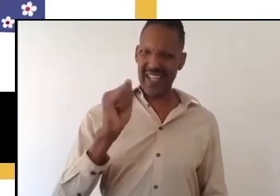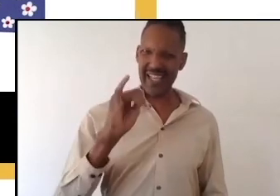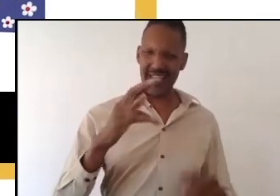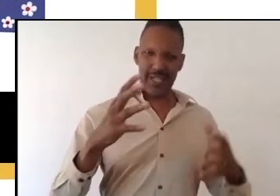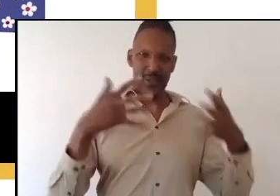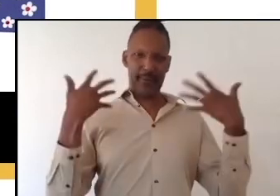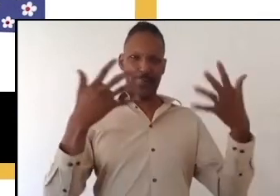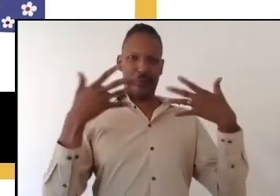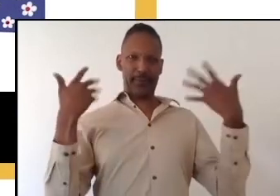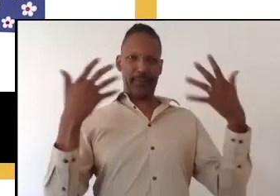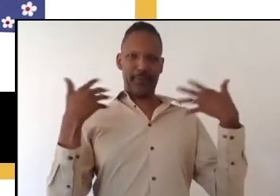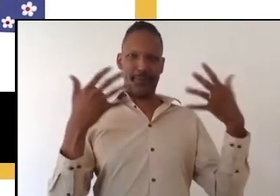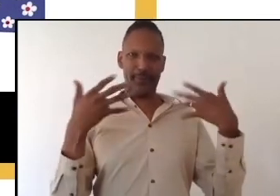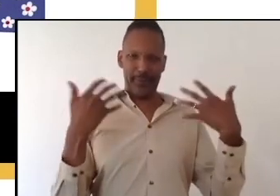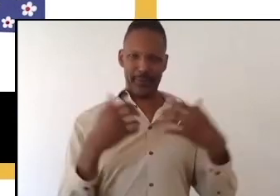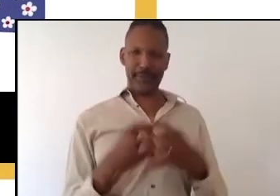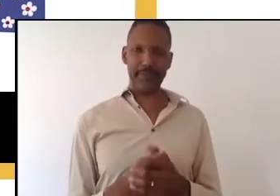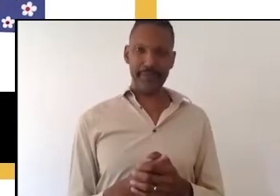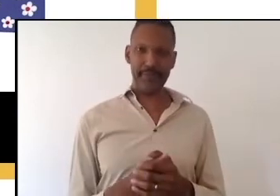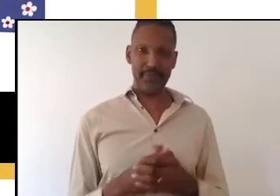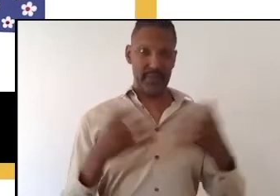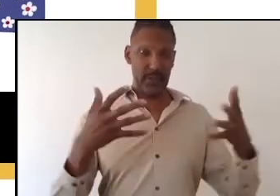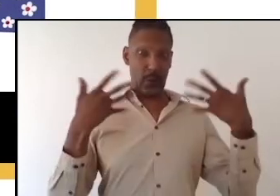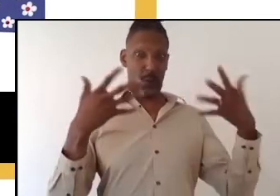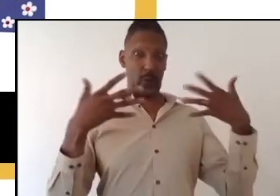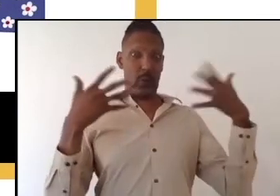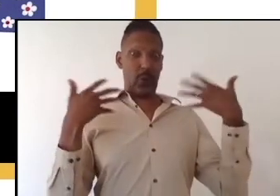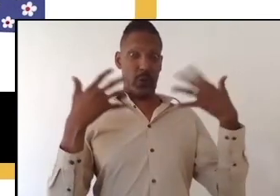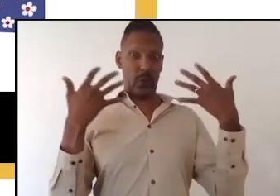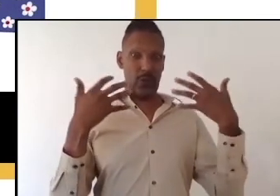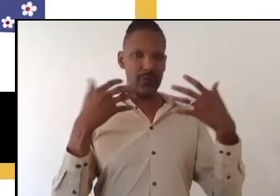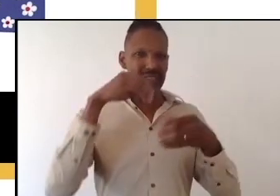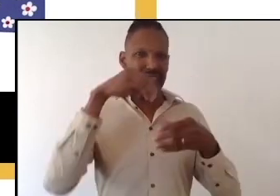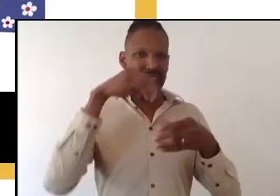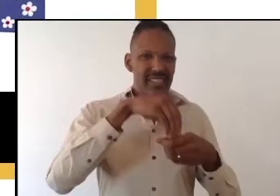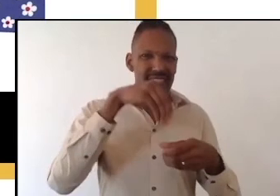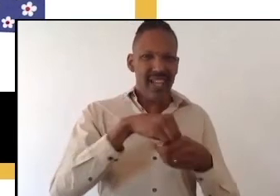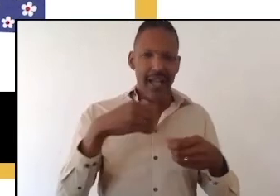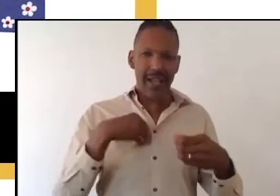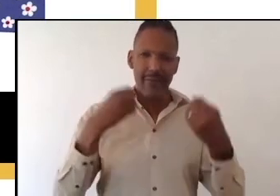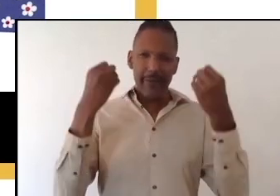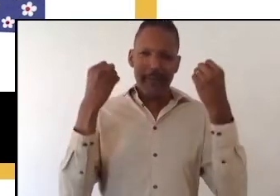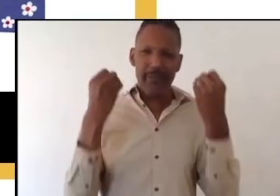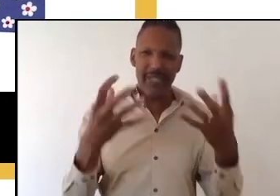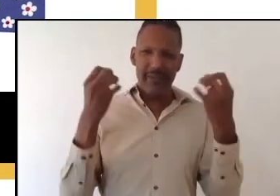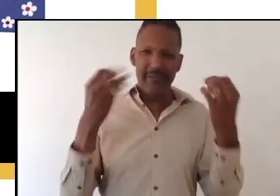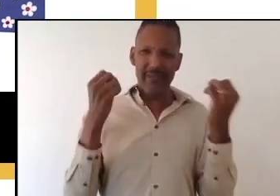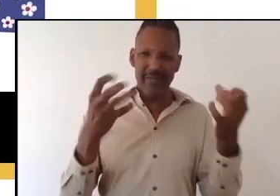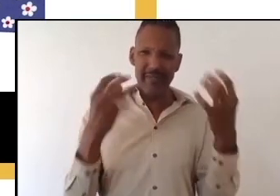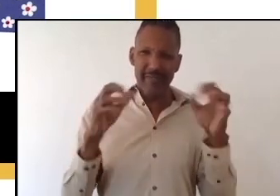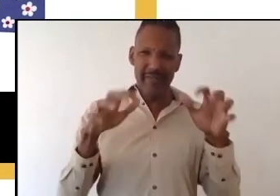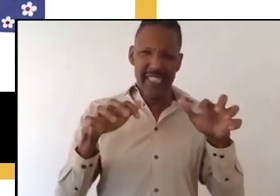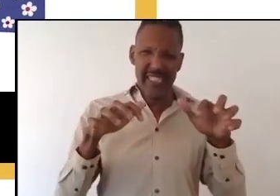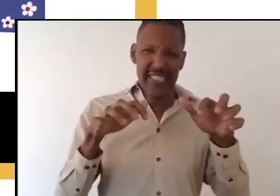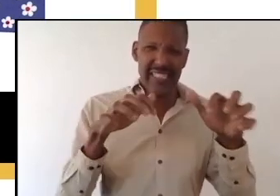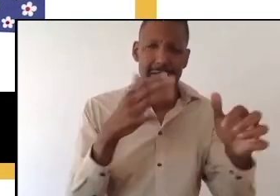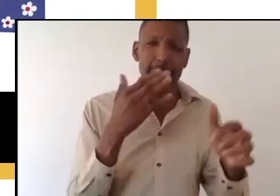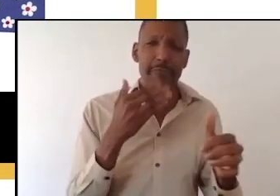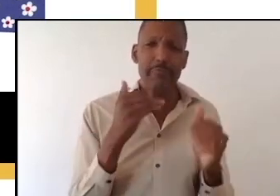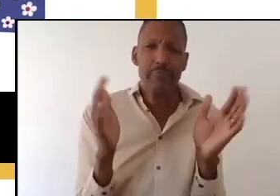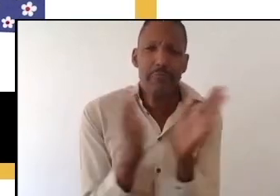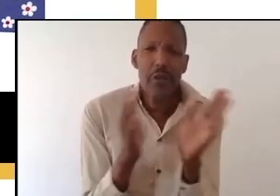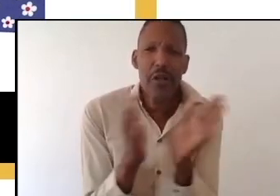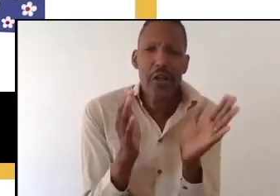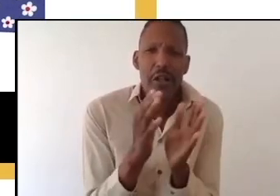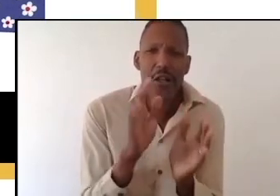a gazillion tiny balls floating in space. These balls are so small that they can't be